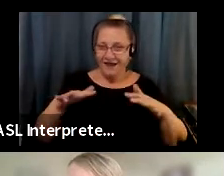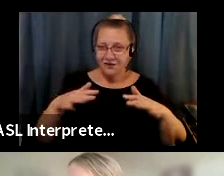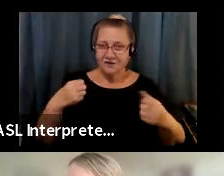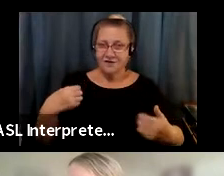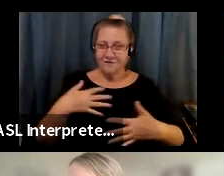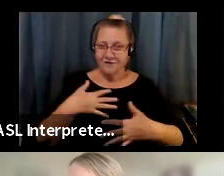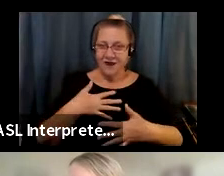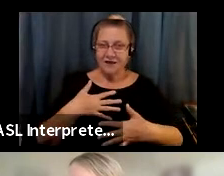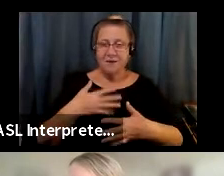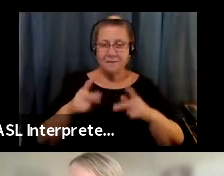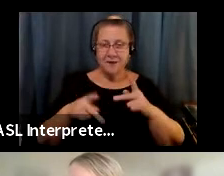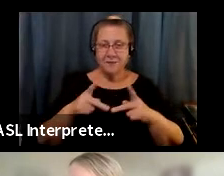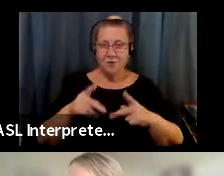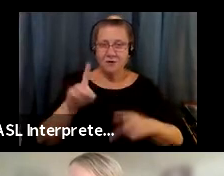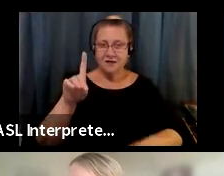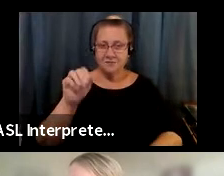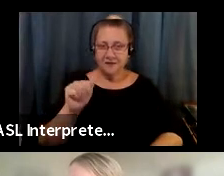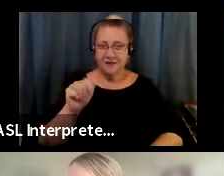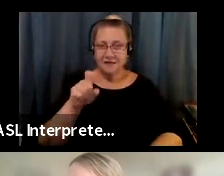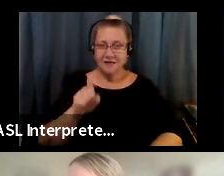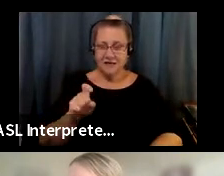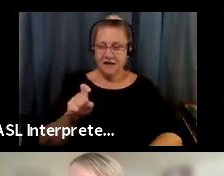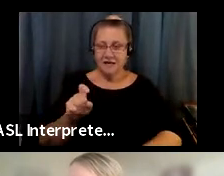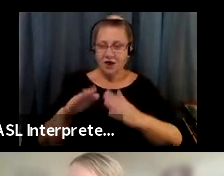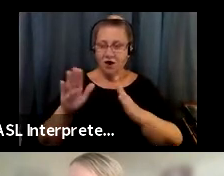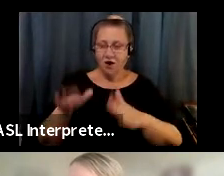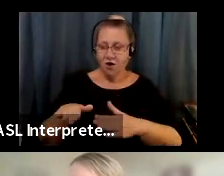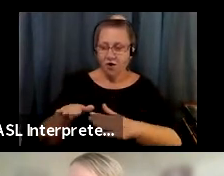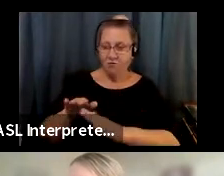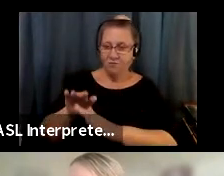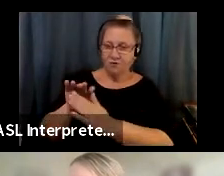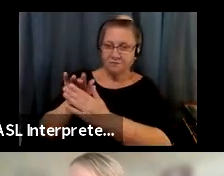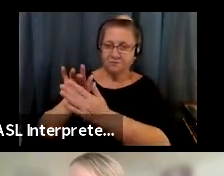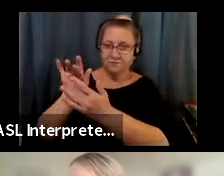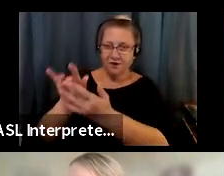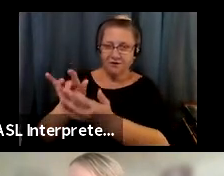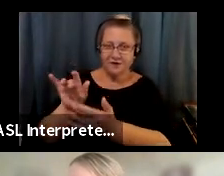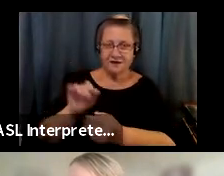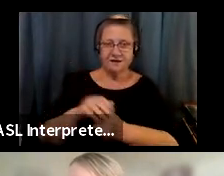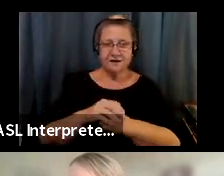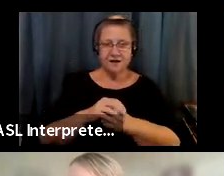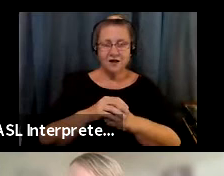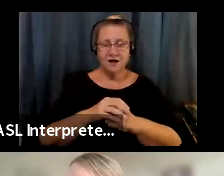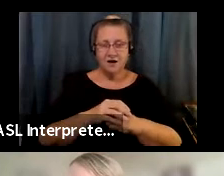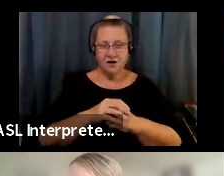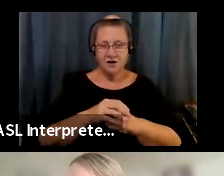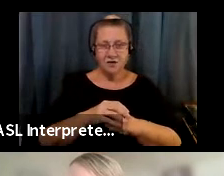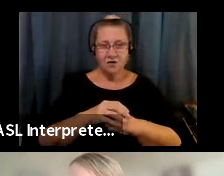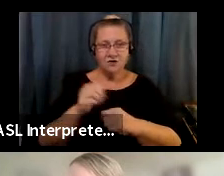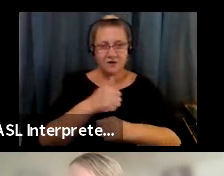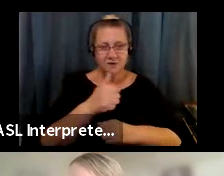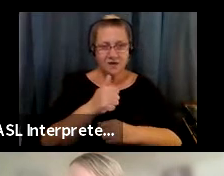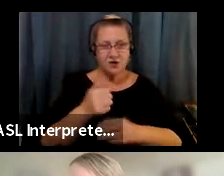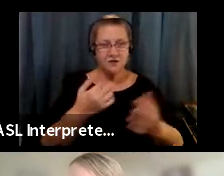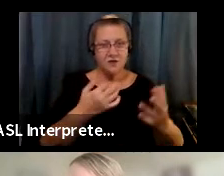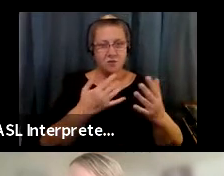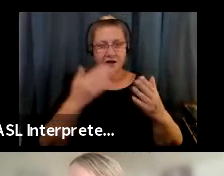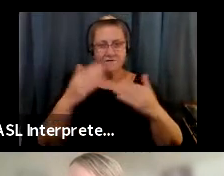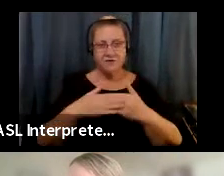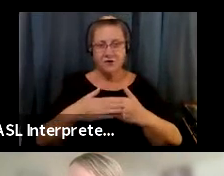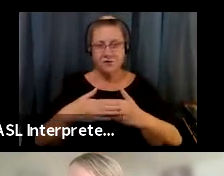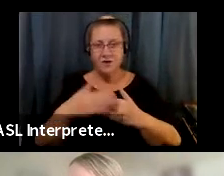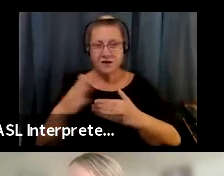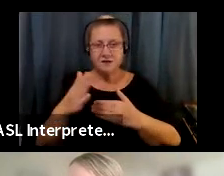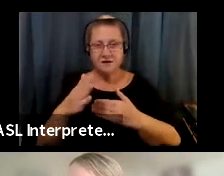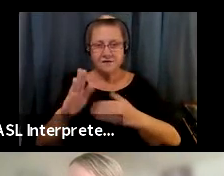call vaccinations and their physical, emotional, and mental state as they wait while the rest of the nation opens up. And we remain worried